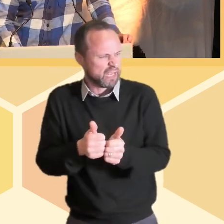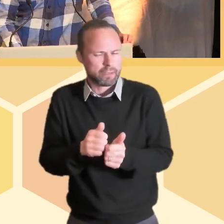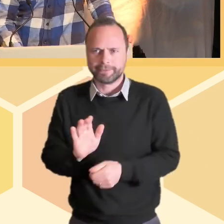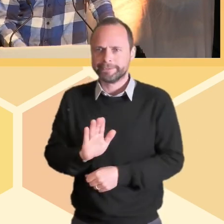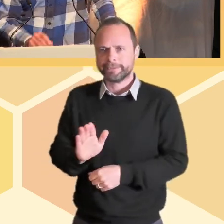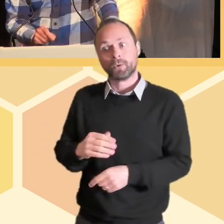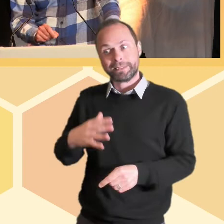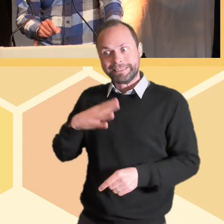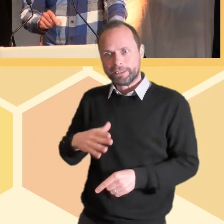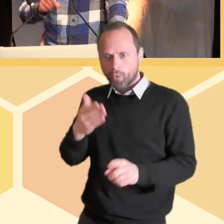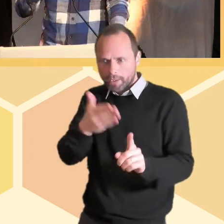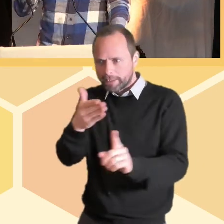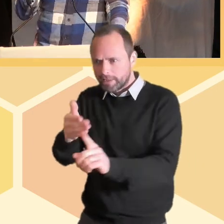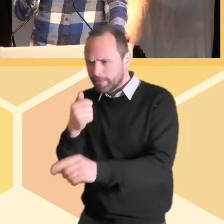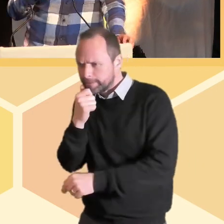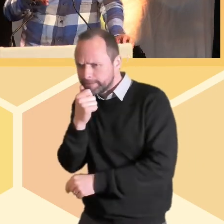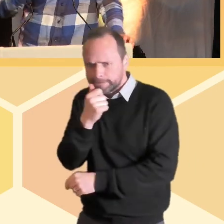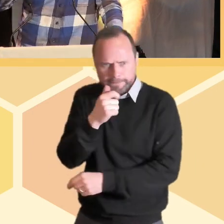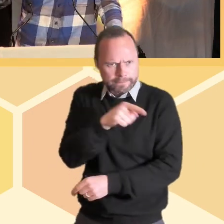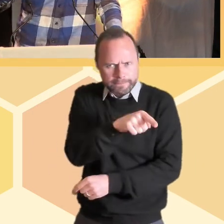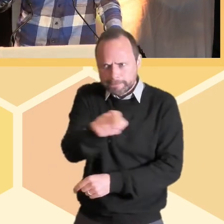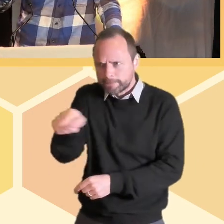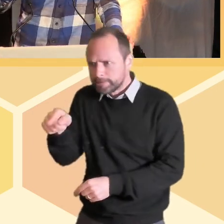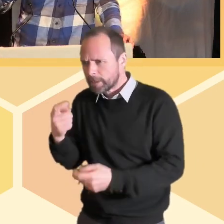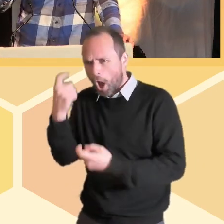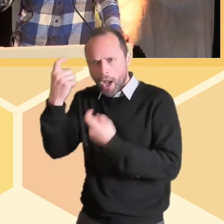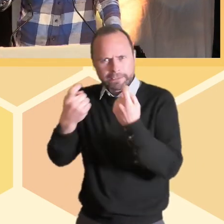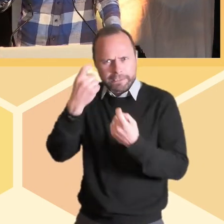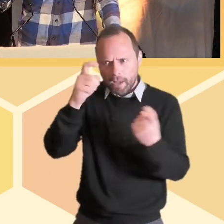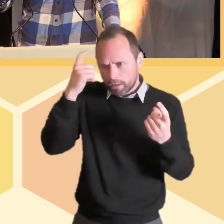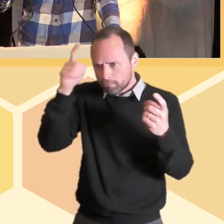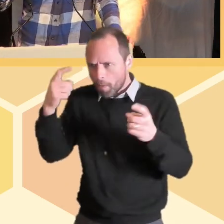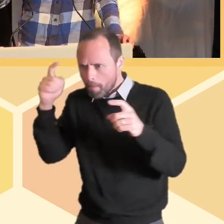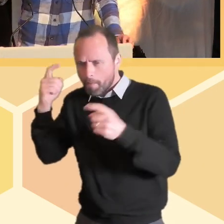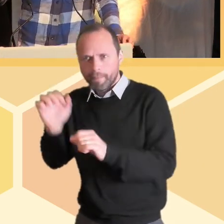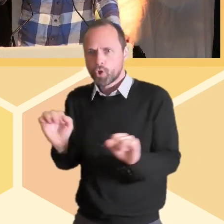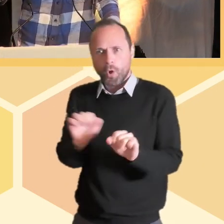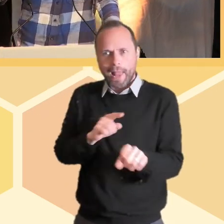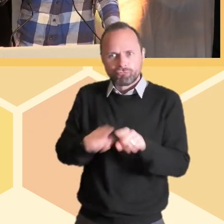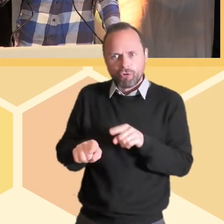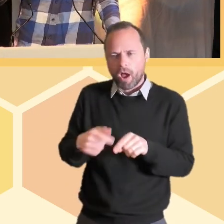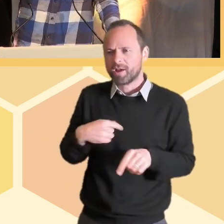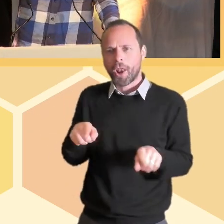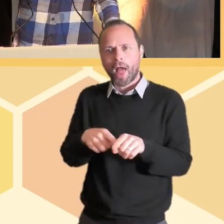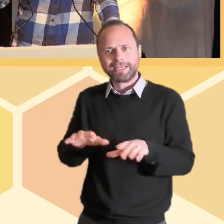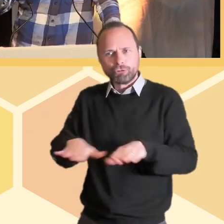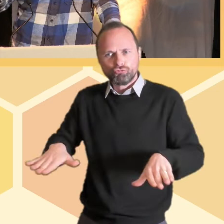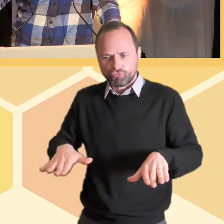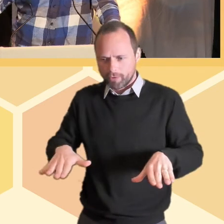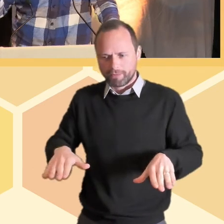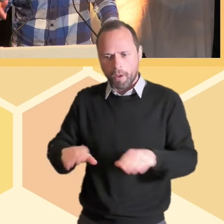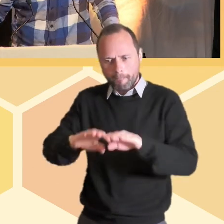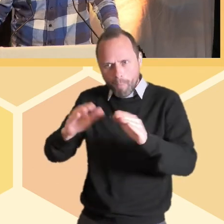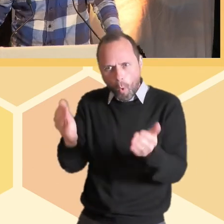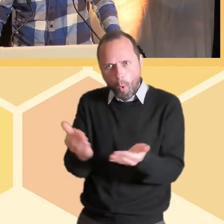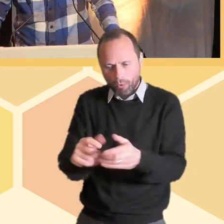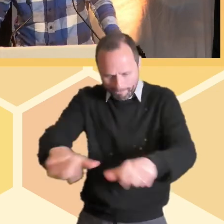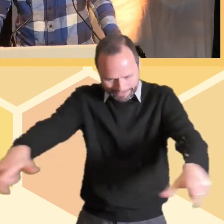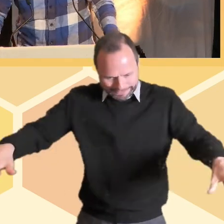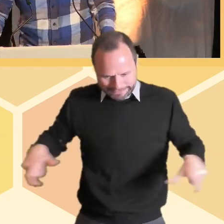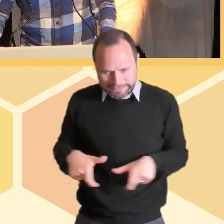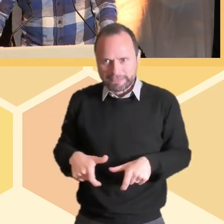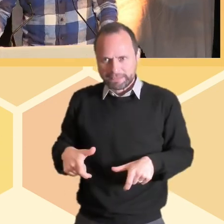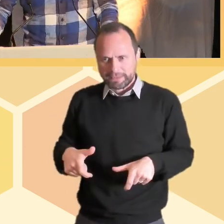to identify places where there could be a load of these untapped ideas, a ball pit, and prayerfully gamble